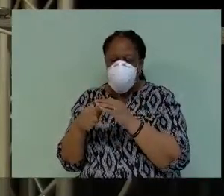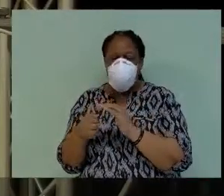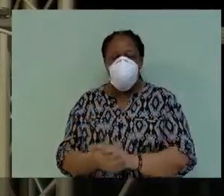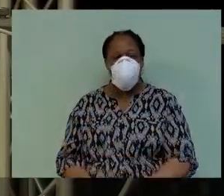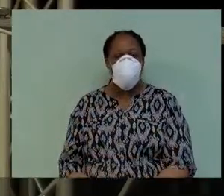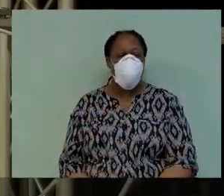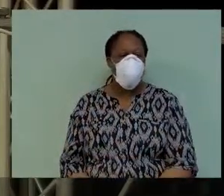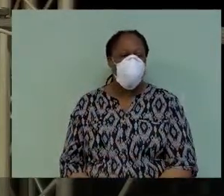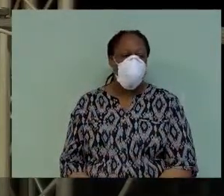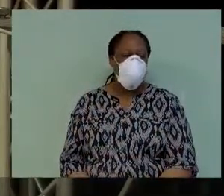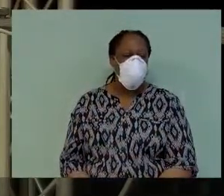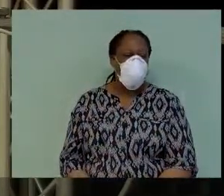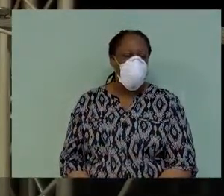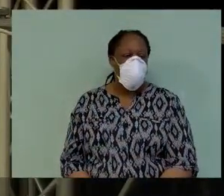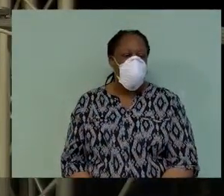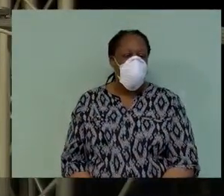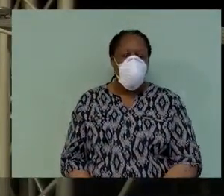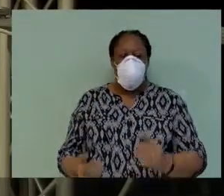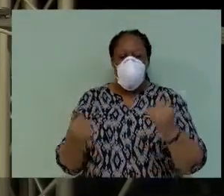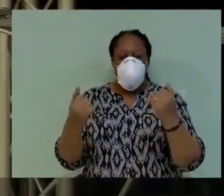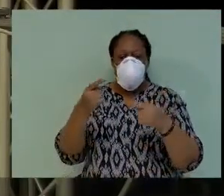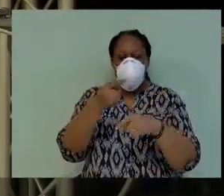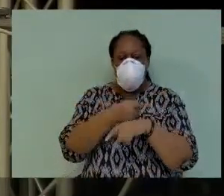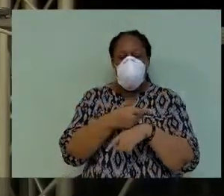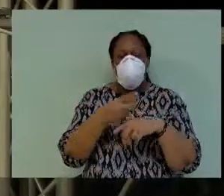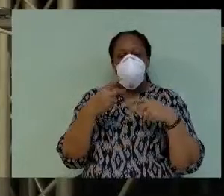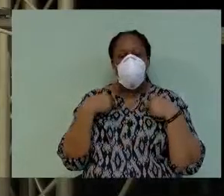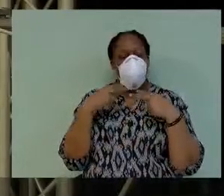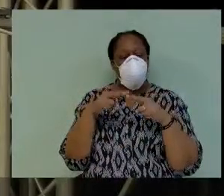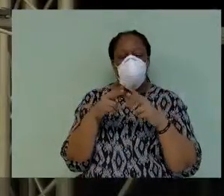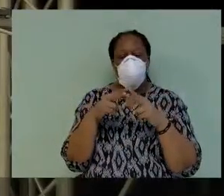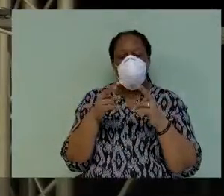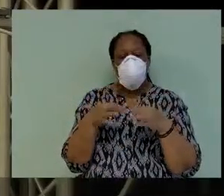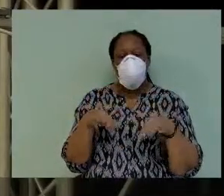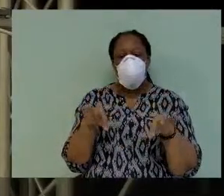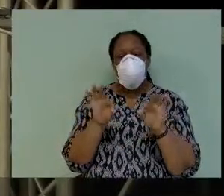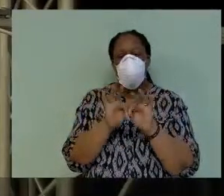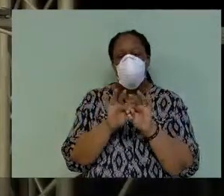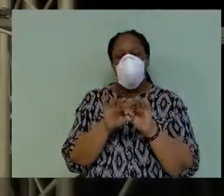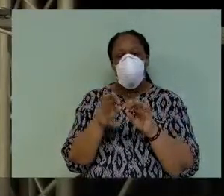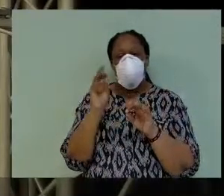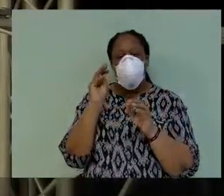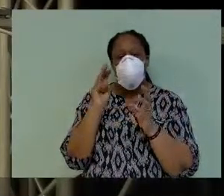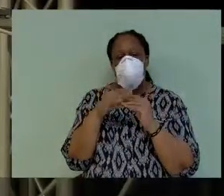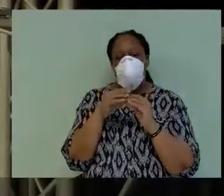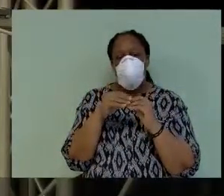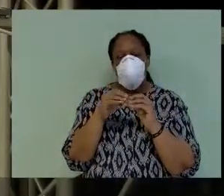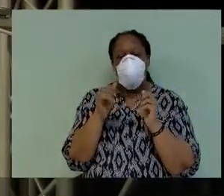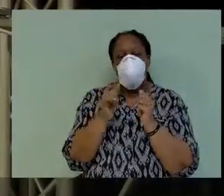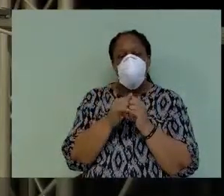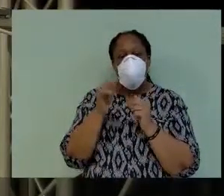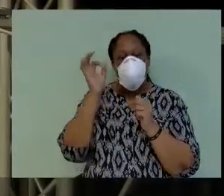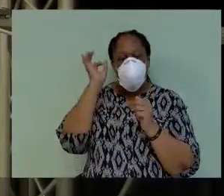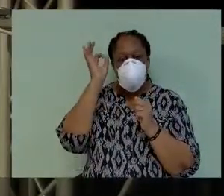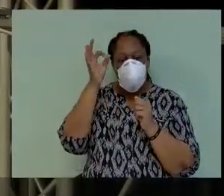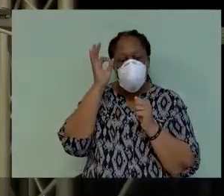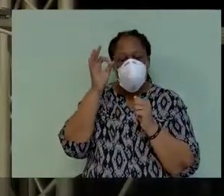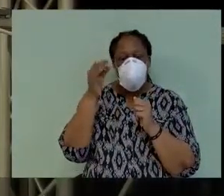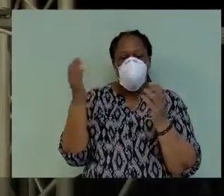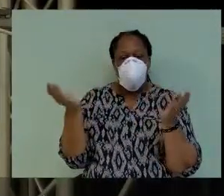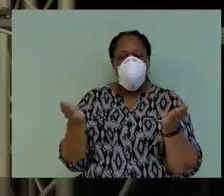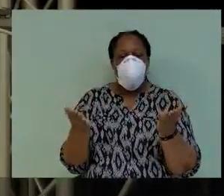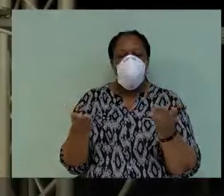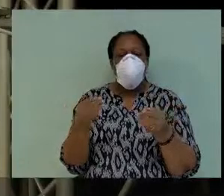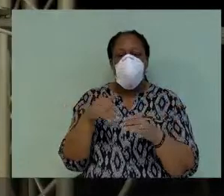Today, we had a very important meeting. The task force would have had a very important meeting with the faith-based church leaders on St.